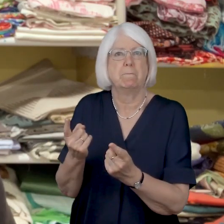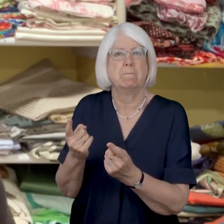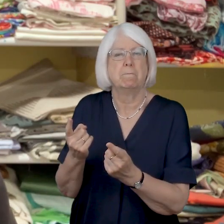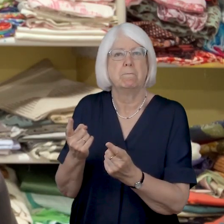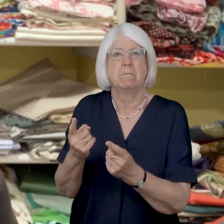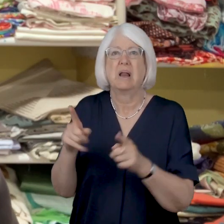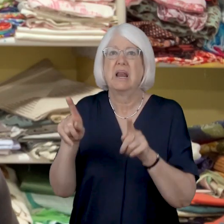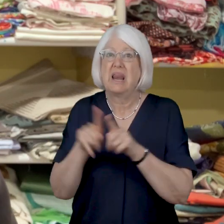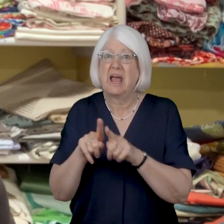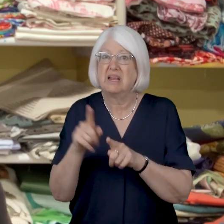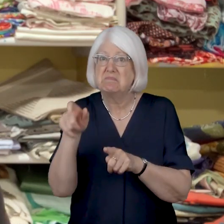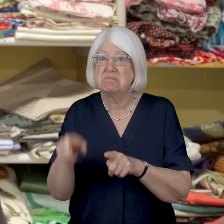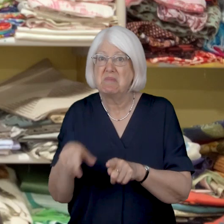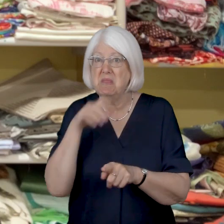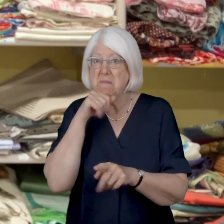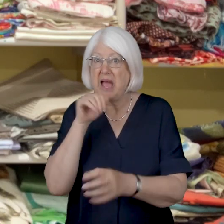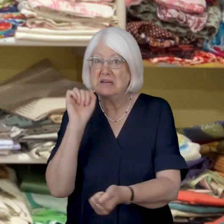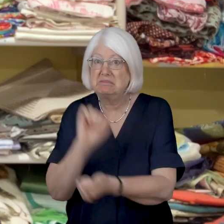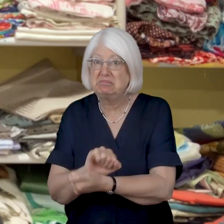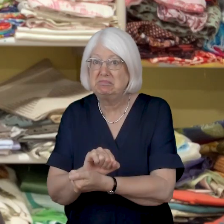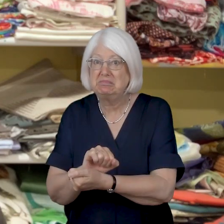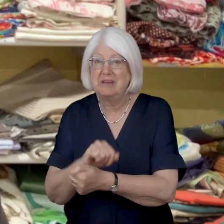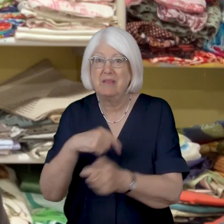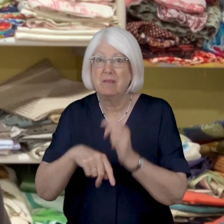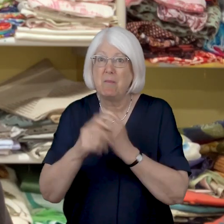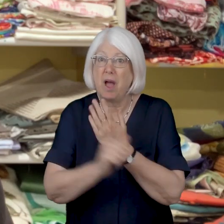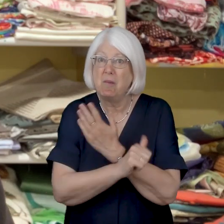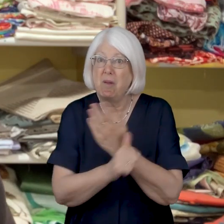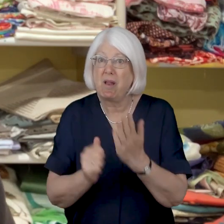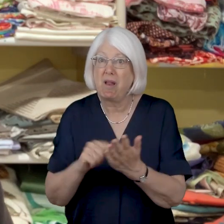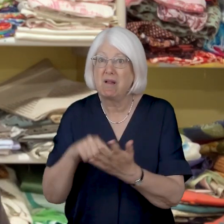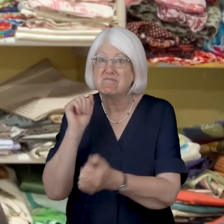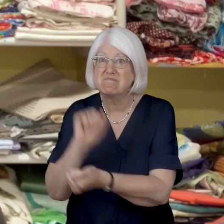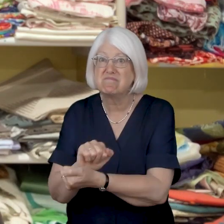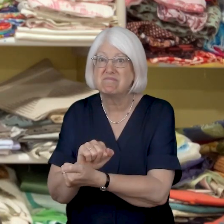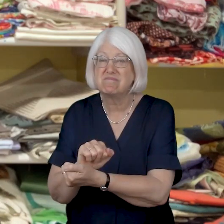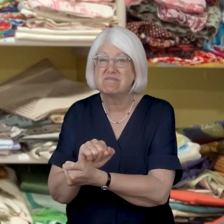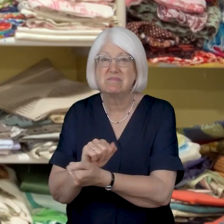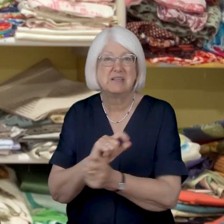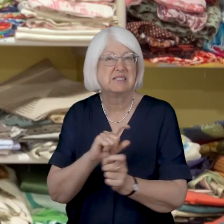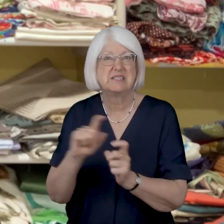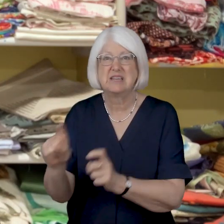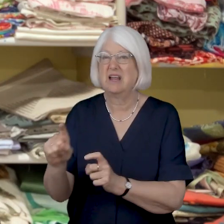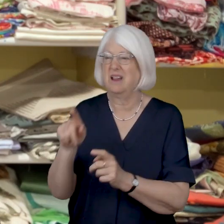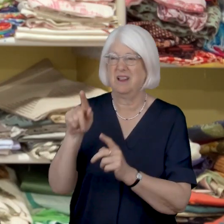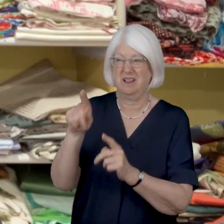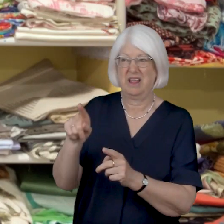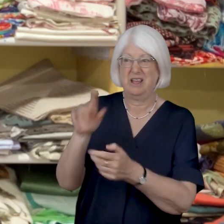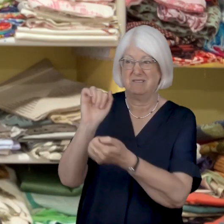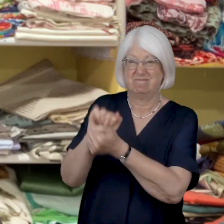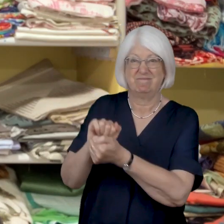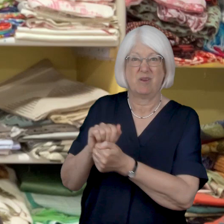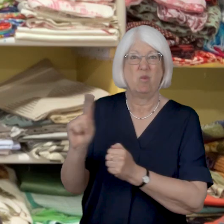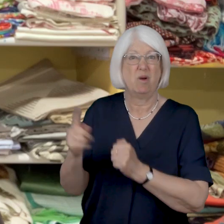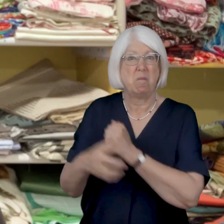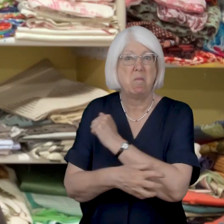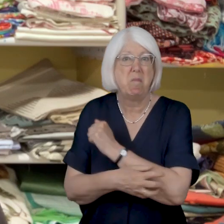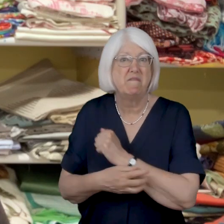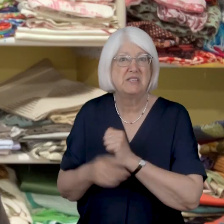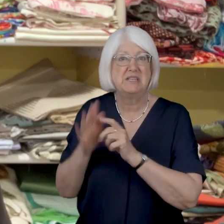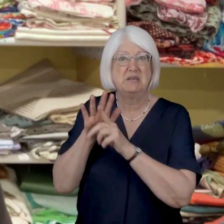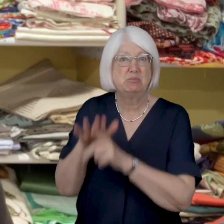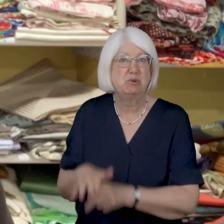like the Gerasene man, are still living in chains amongst the tombs. And the tombs here have to do with layers of